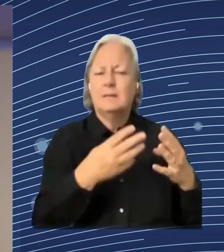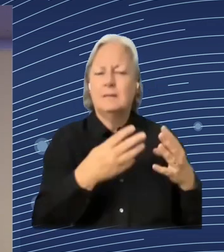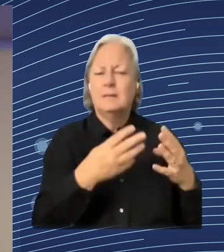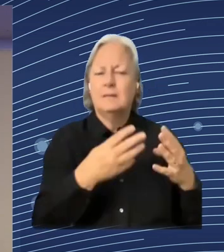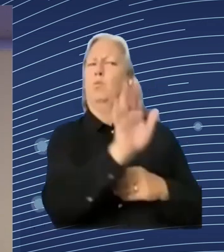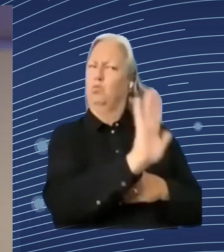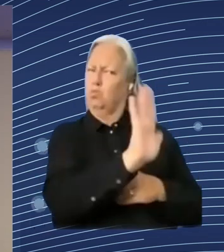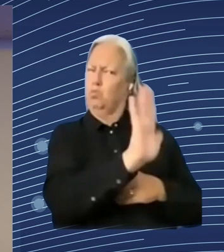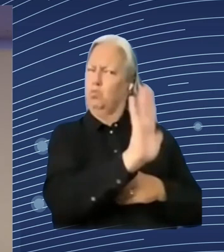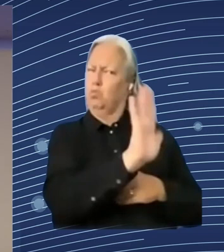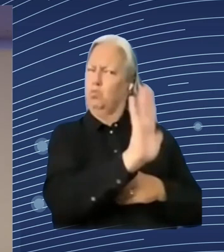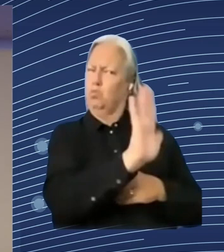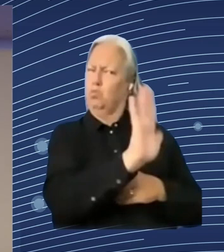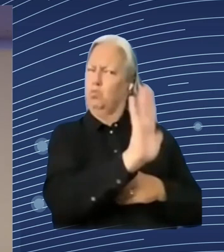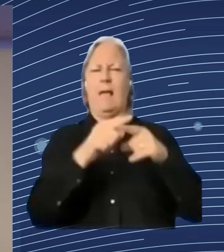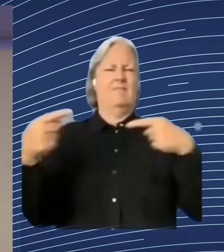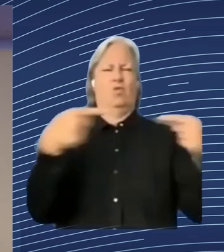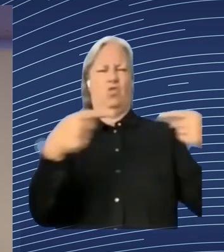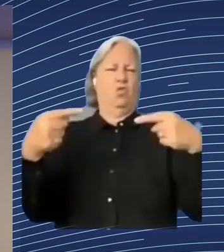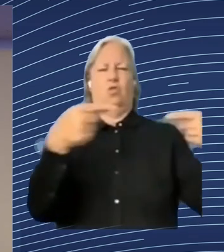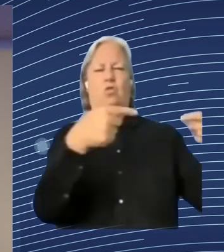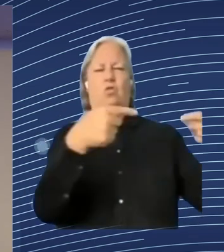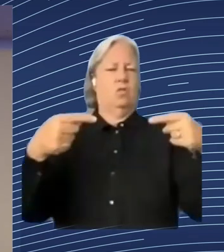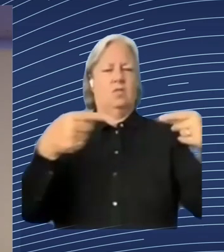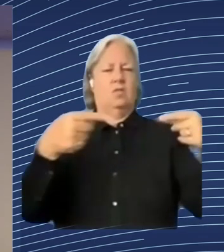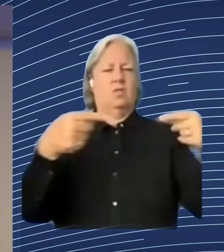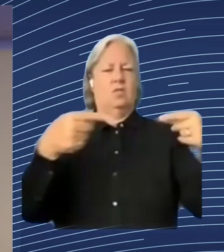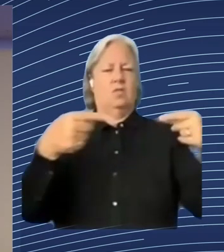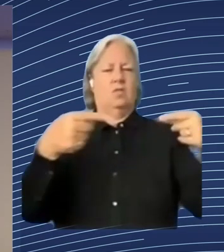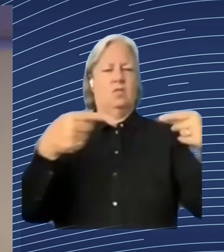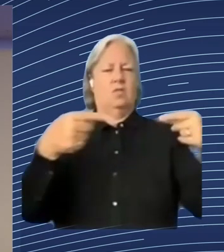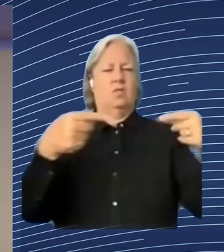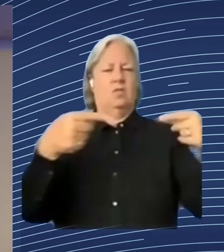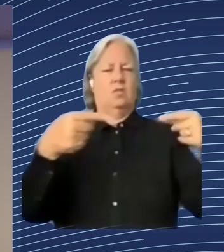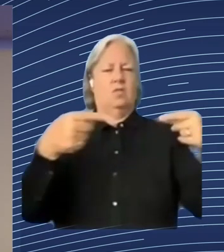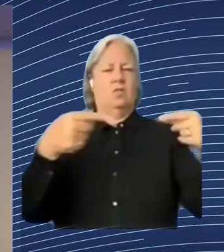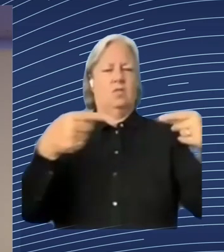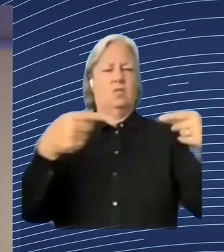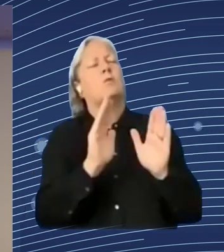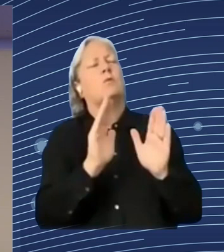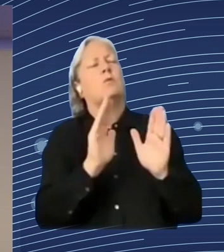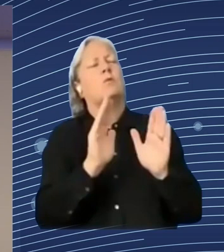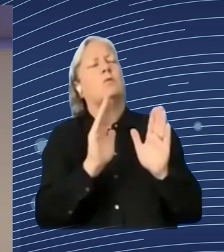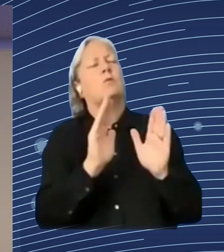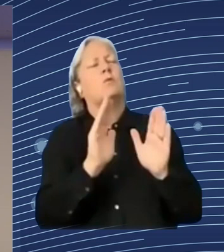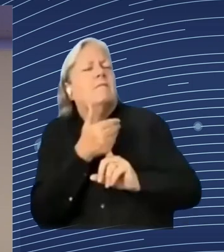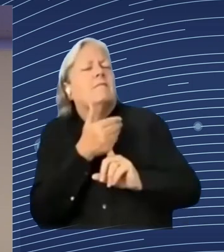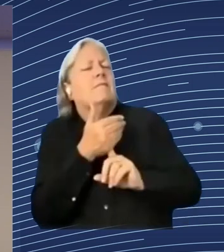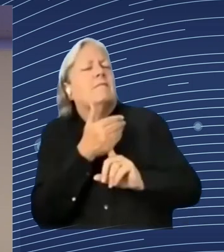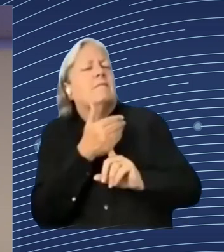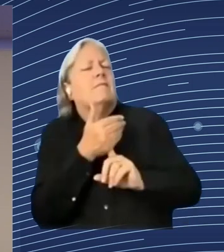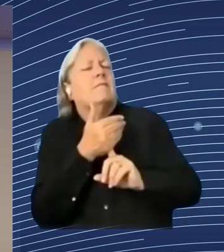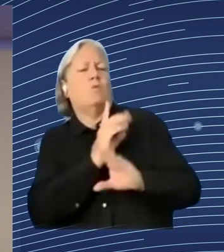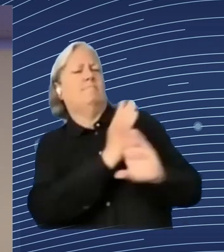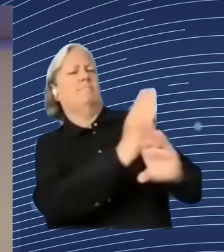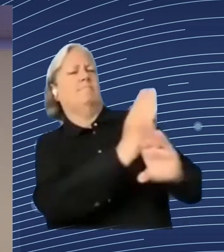because of public security. And we were just like, public security for an algorithm that is deciding if you are going to just like give or